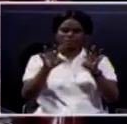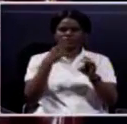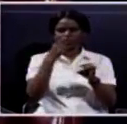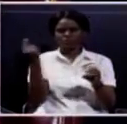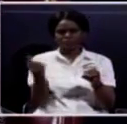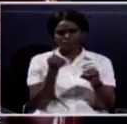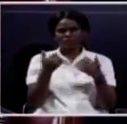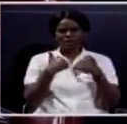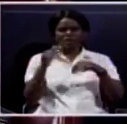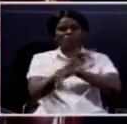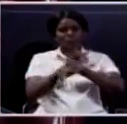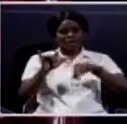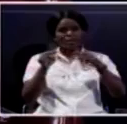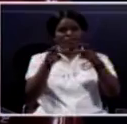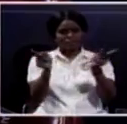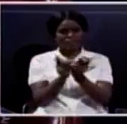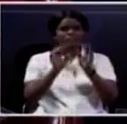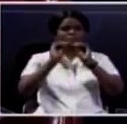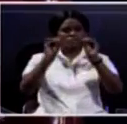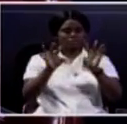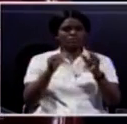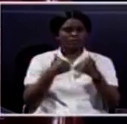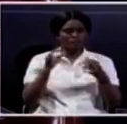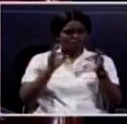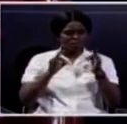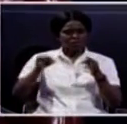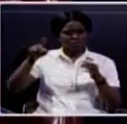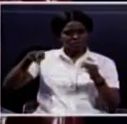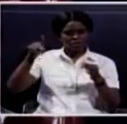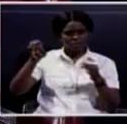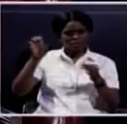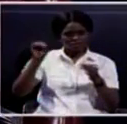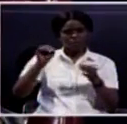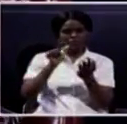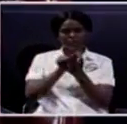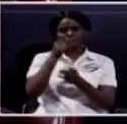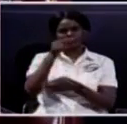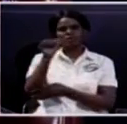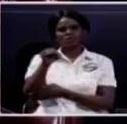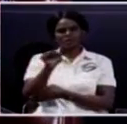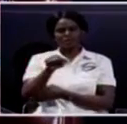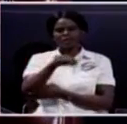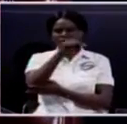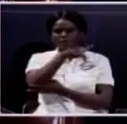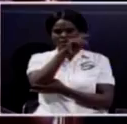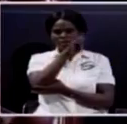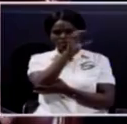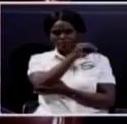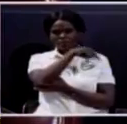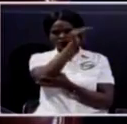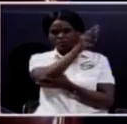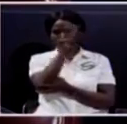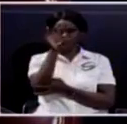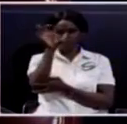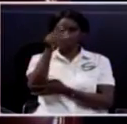Do you have a vacancy for this teacher? If PO Lusaka says, yes, there's a vacancy, then the PO Northwestern Province will